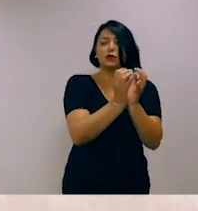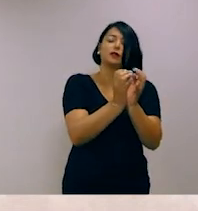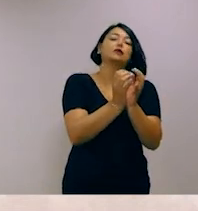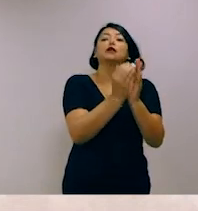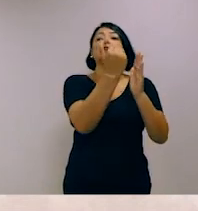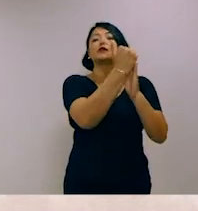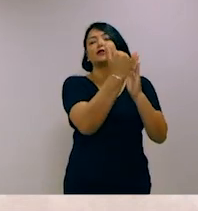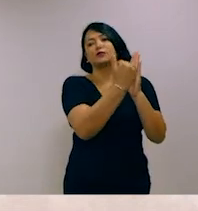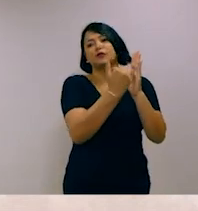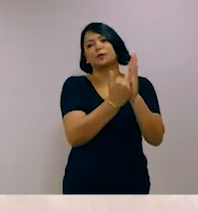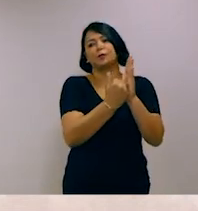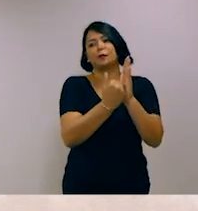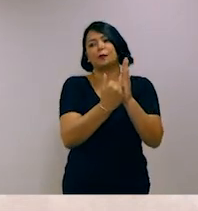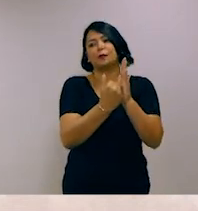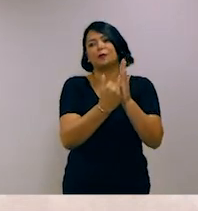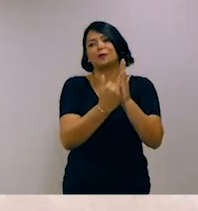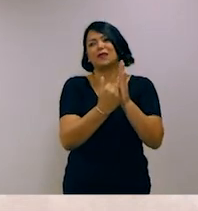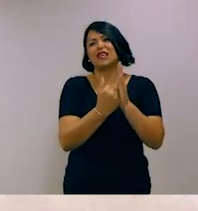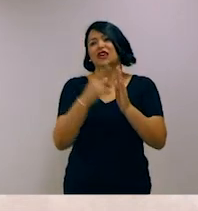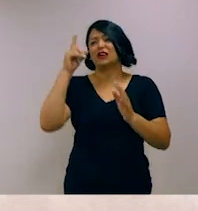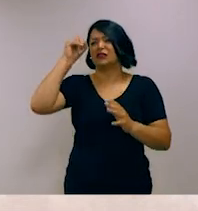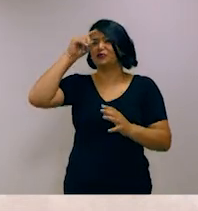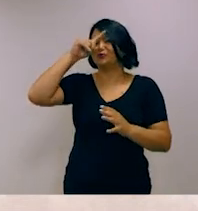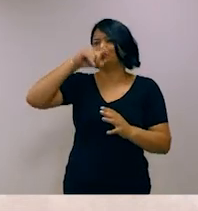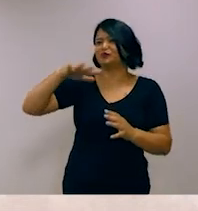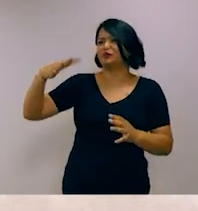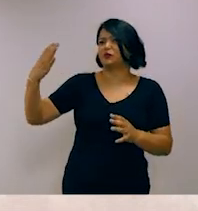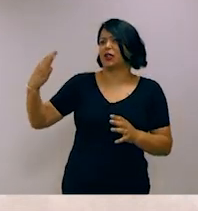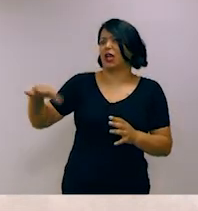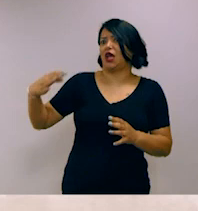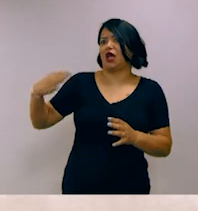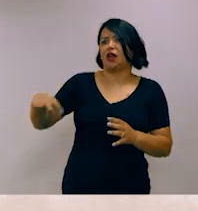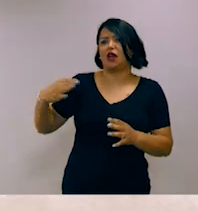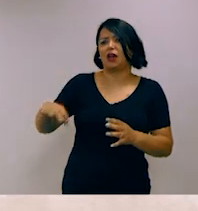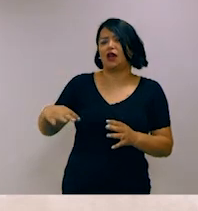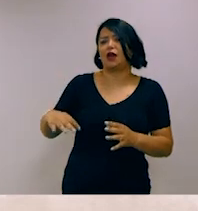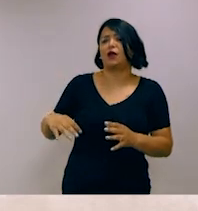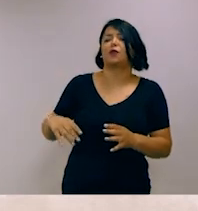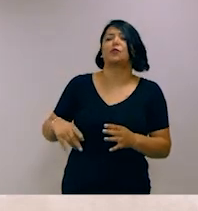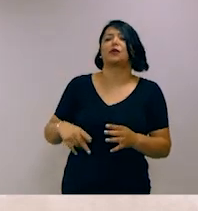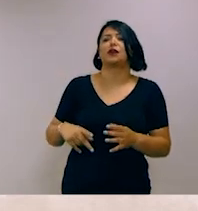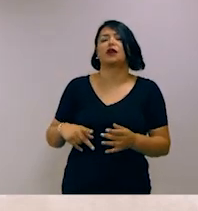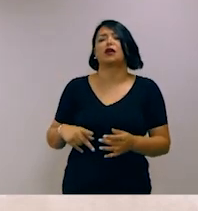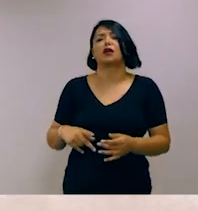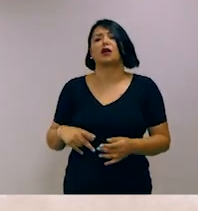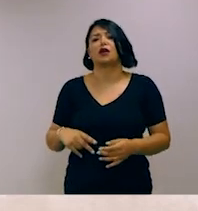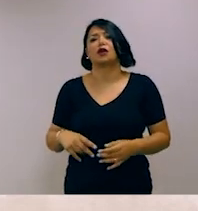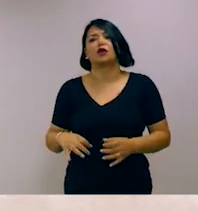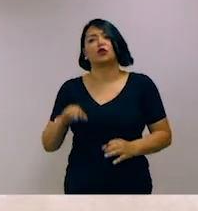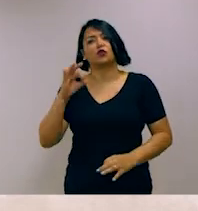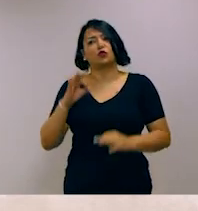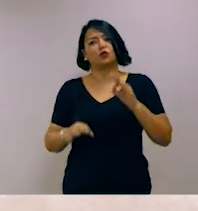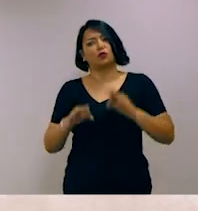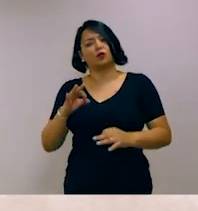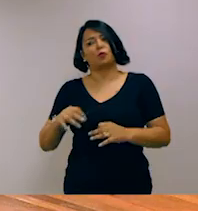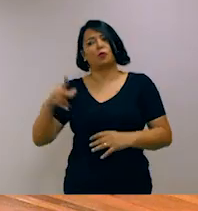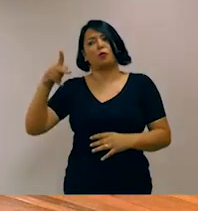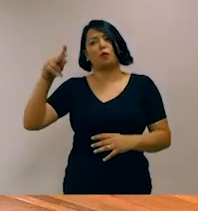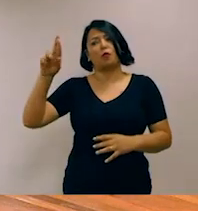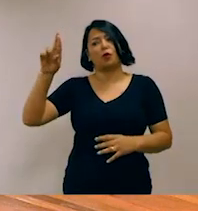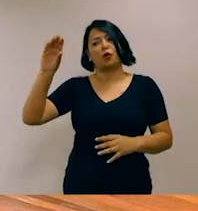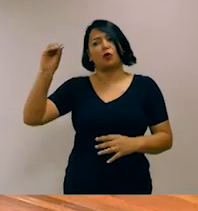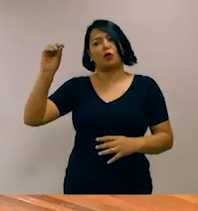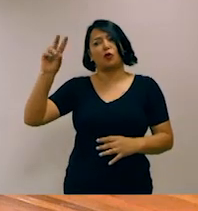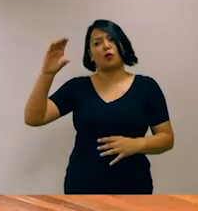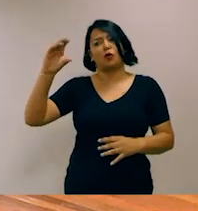this classification is very expensive for the prosecutors. They receive a